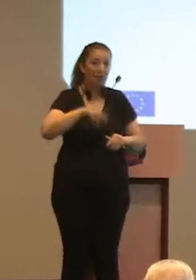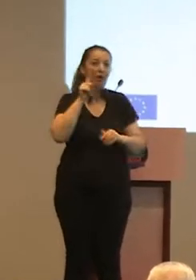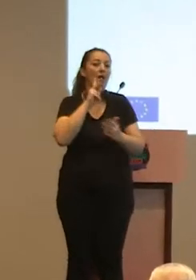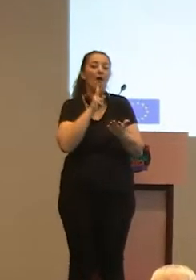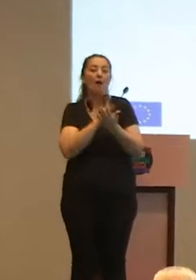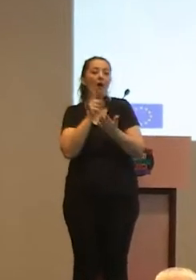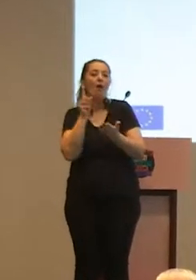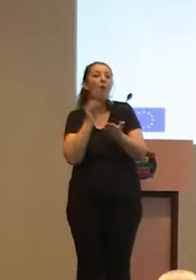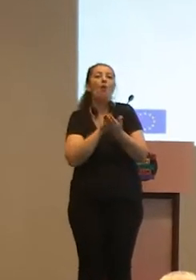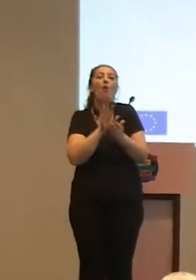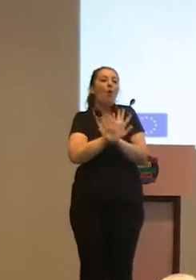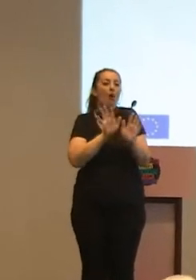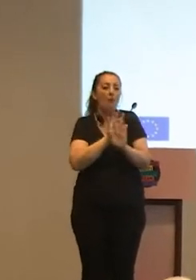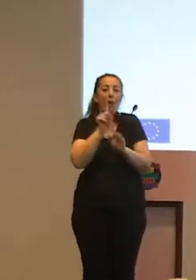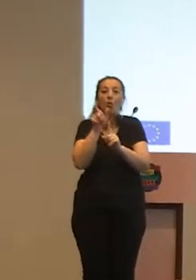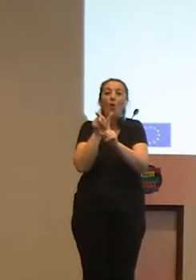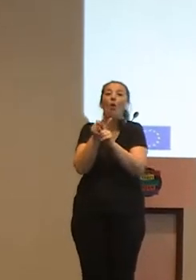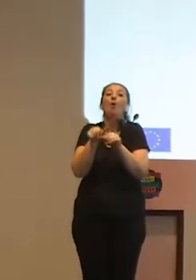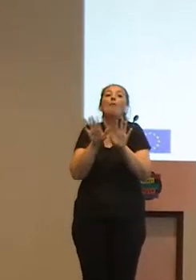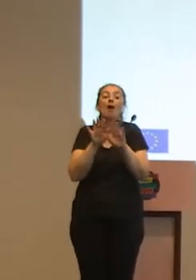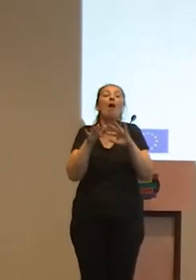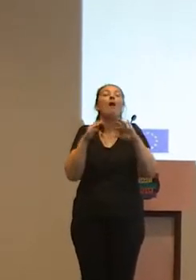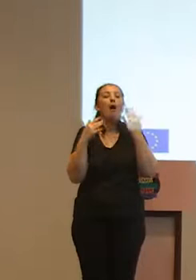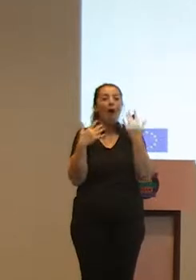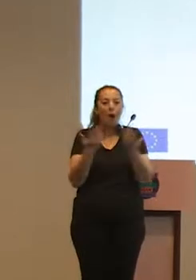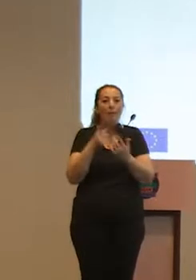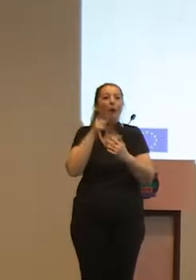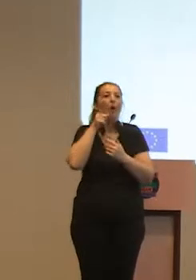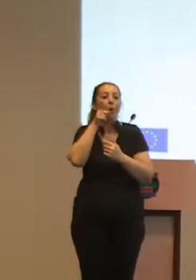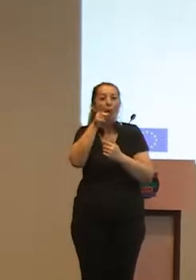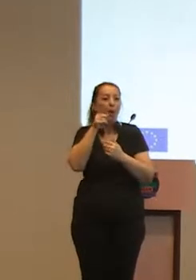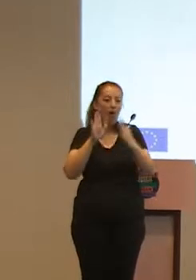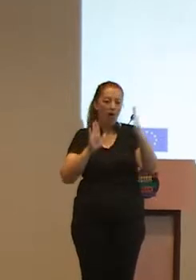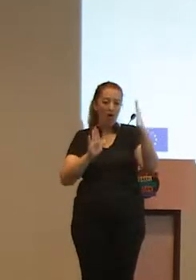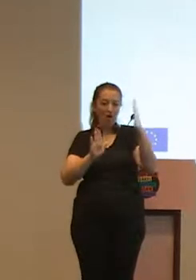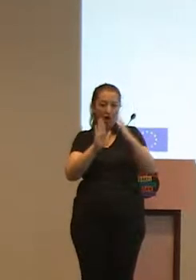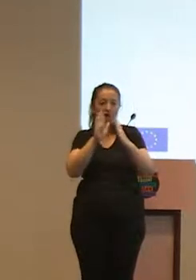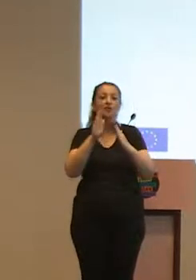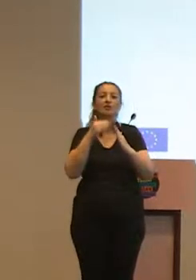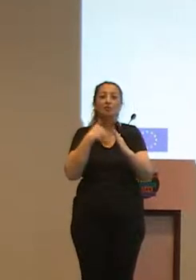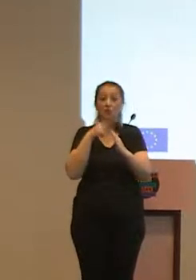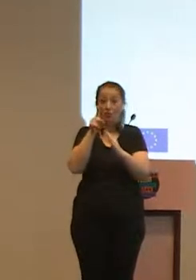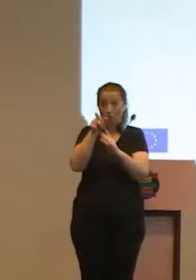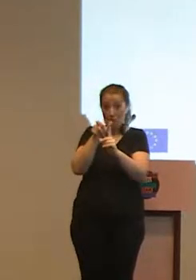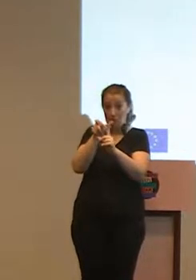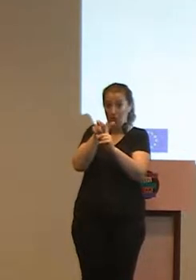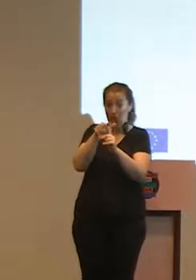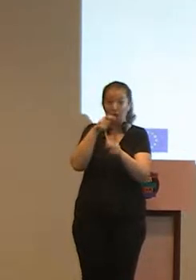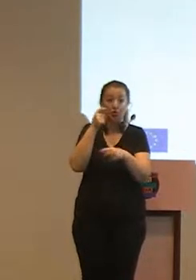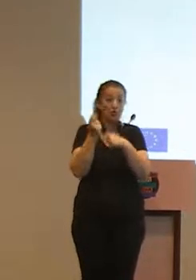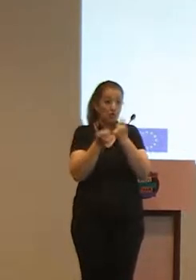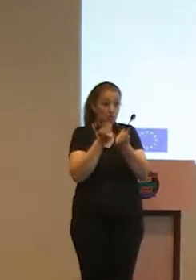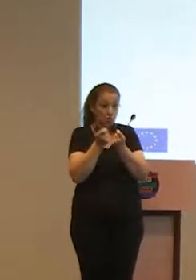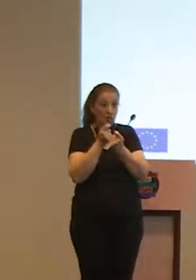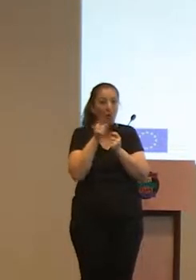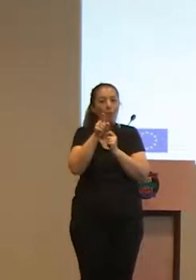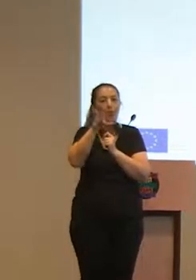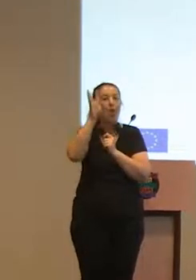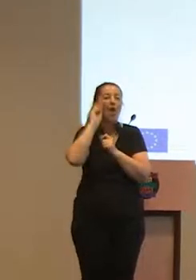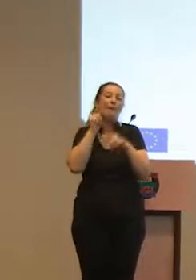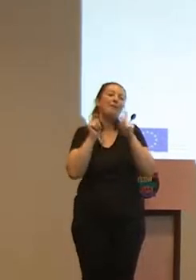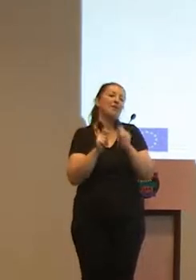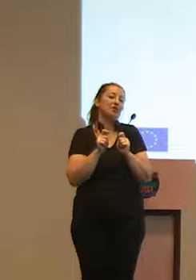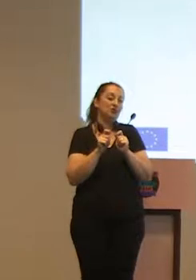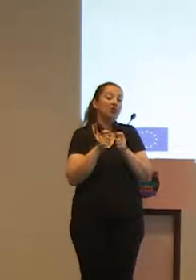so the artist just went there and i'm talking about the